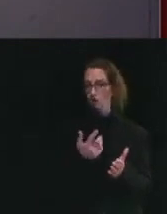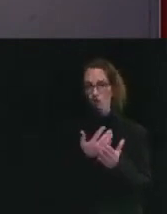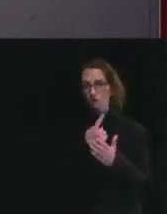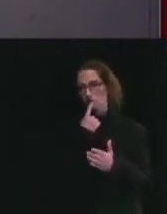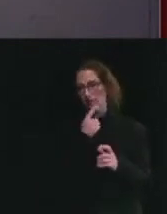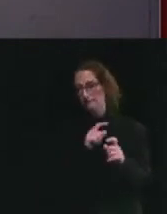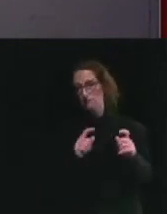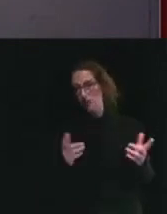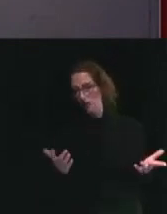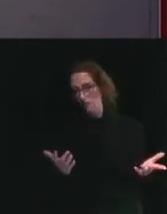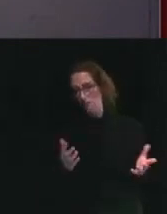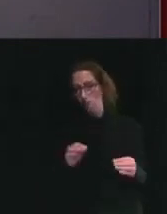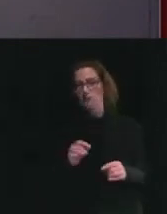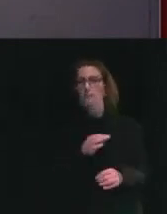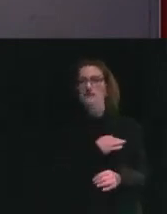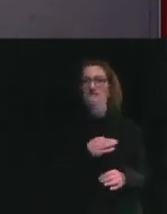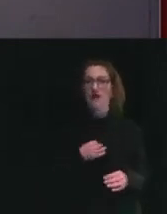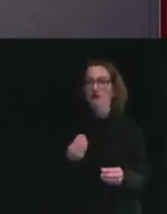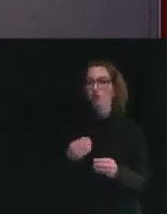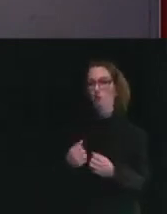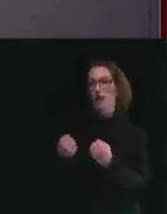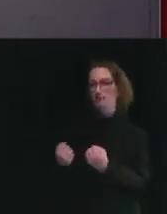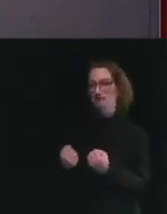there private retirement insurance?